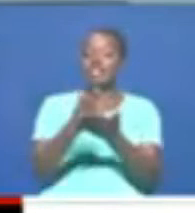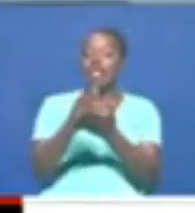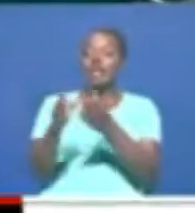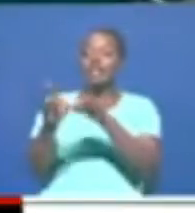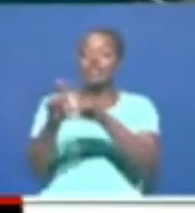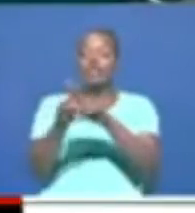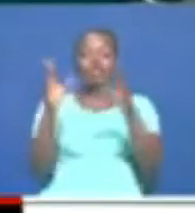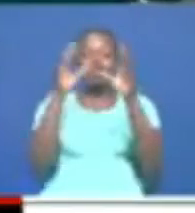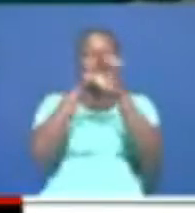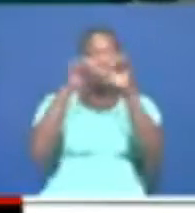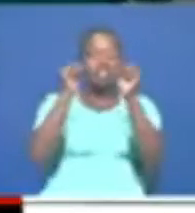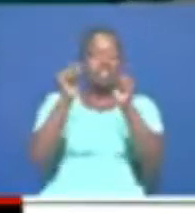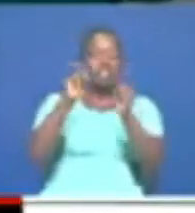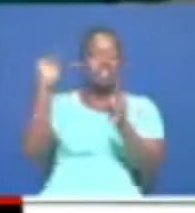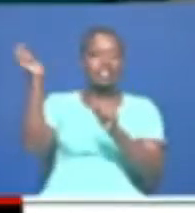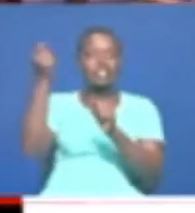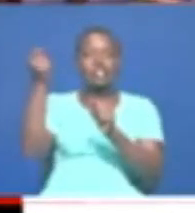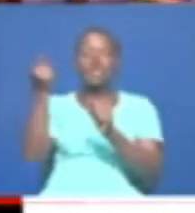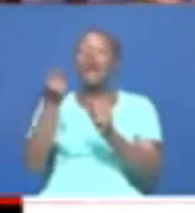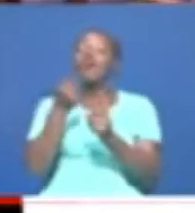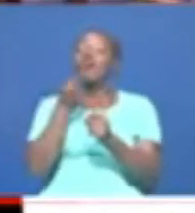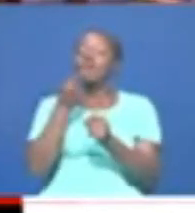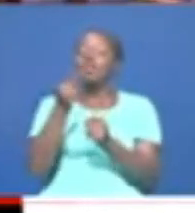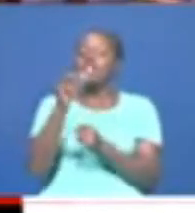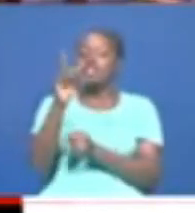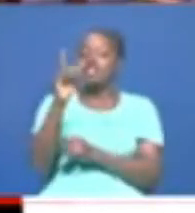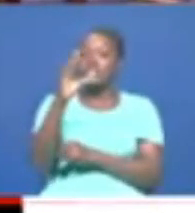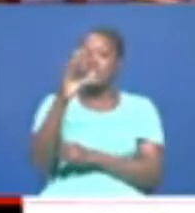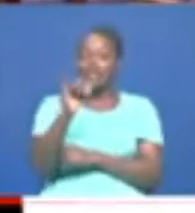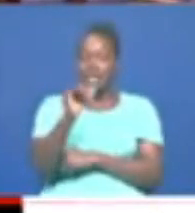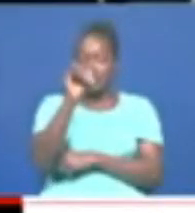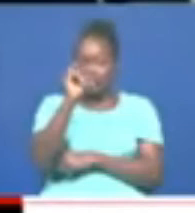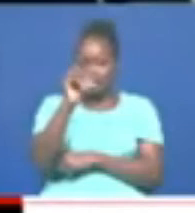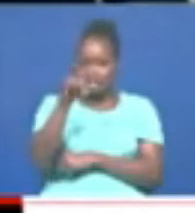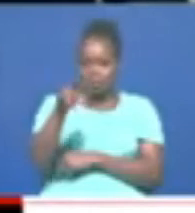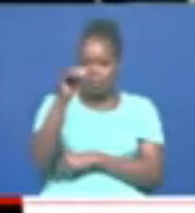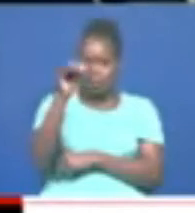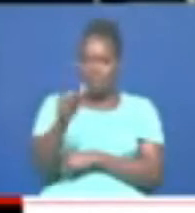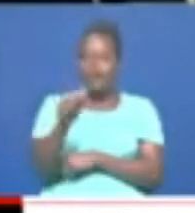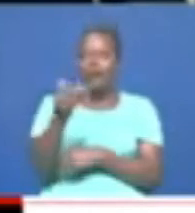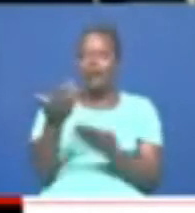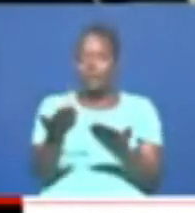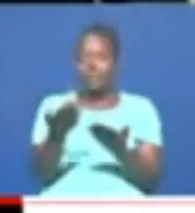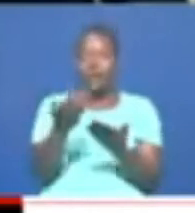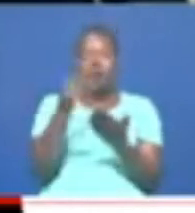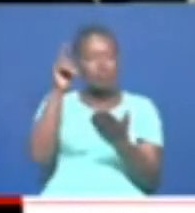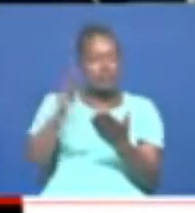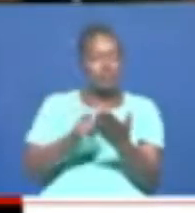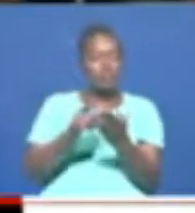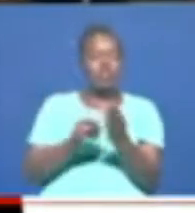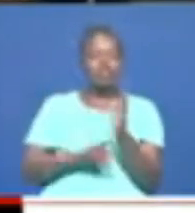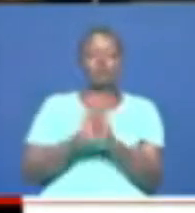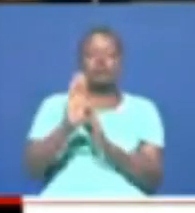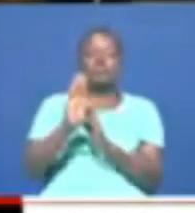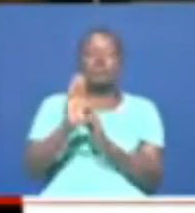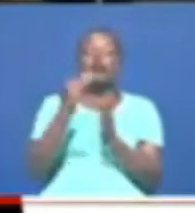President Kenyatta directed the National Police Service to introduce mandatory and continuous development programs on cybersecurity